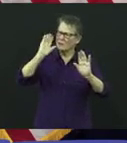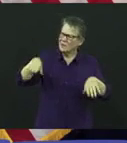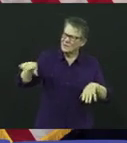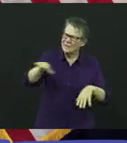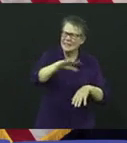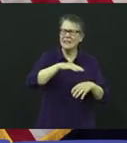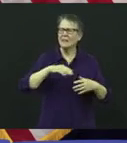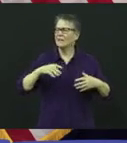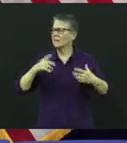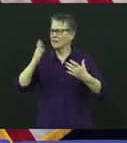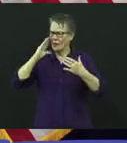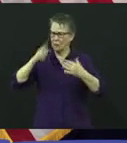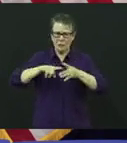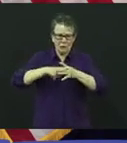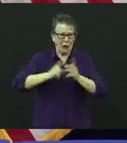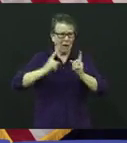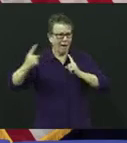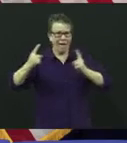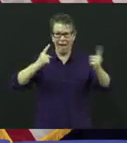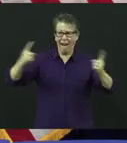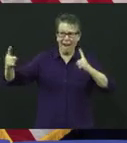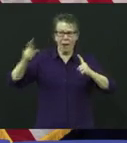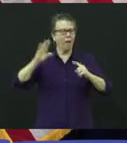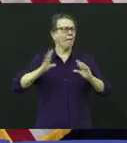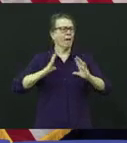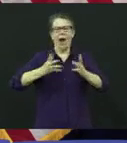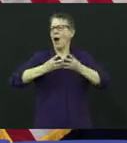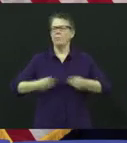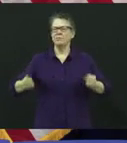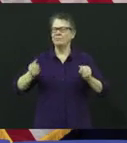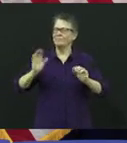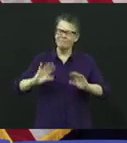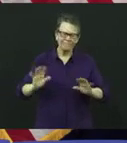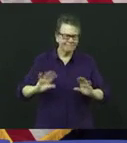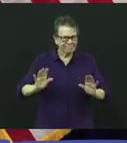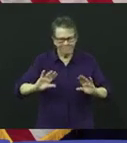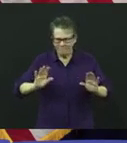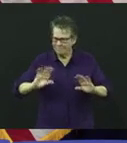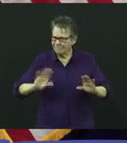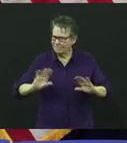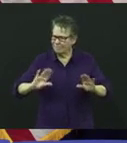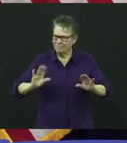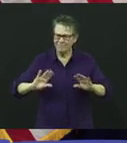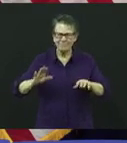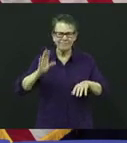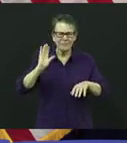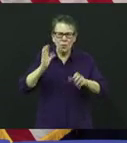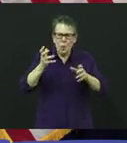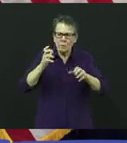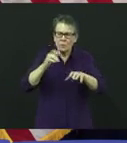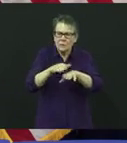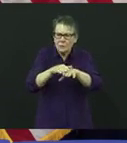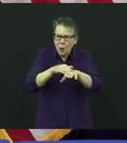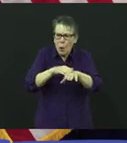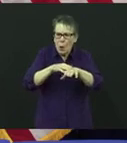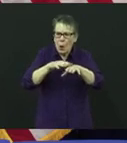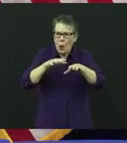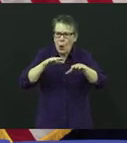know when that will be. And we will continue to take every step possible to ensure social distancing. We're having